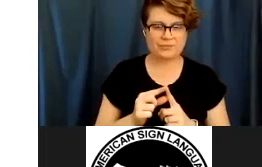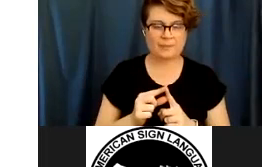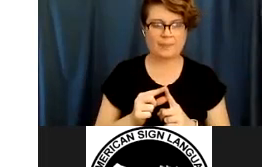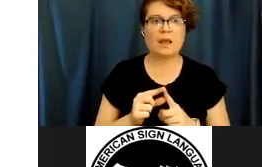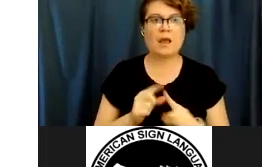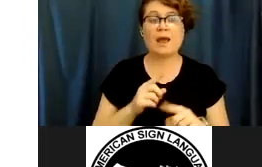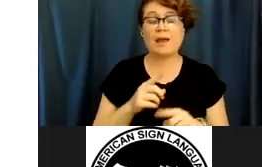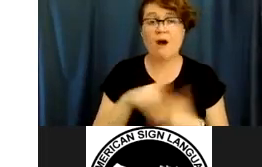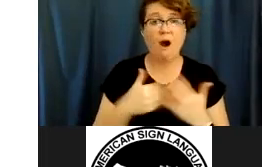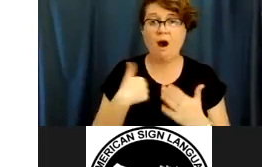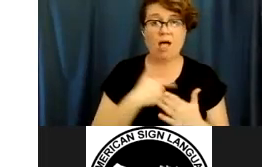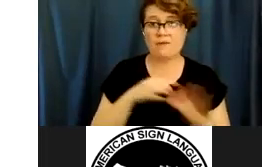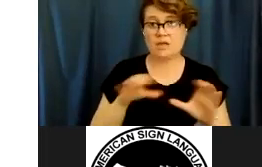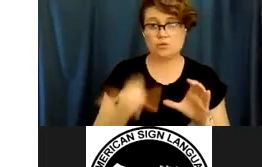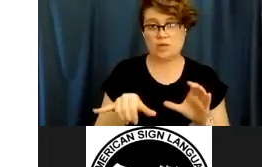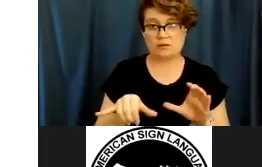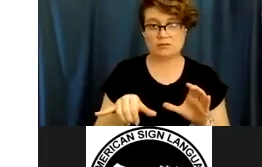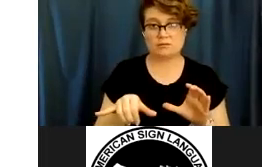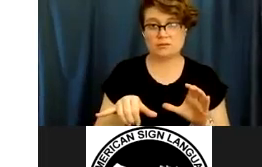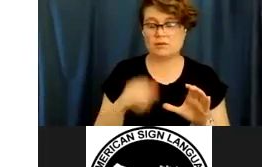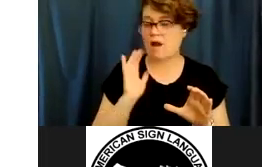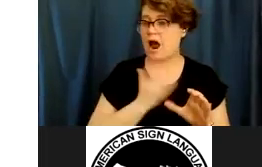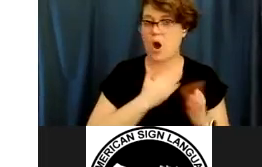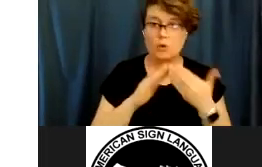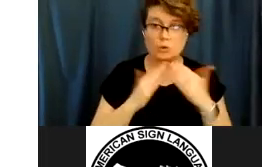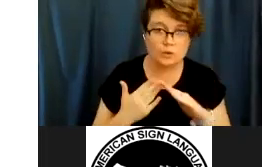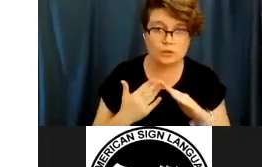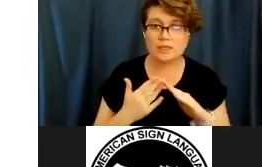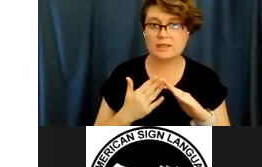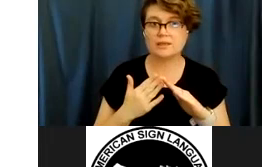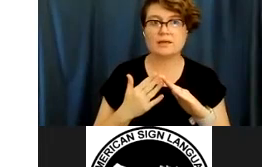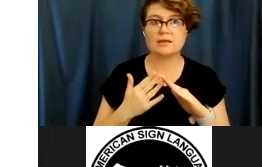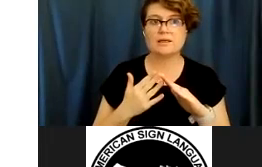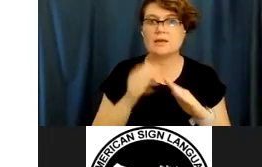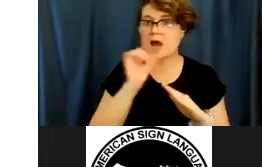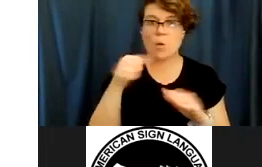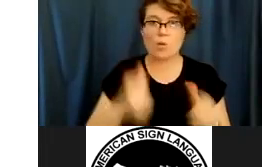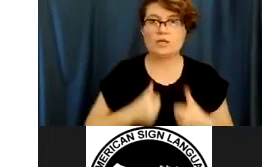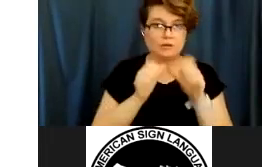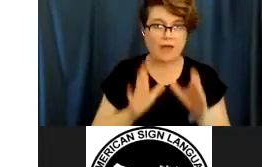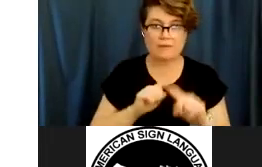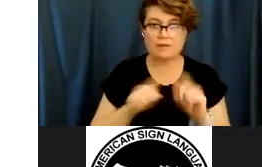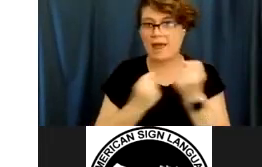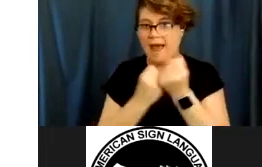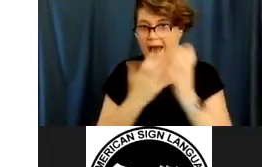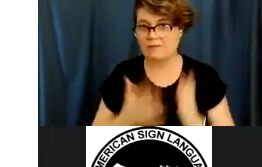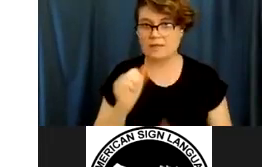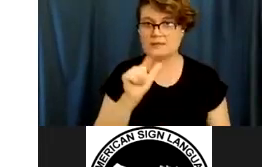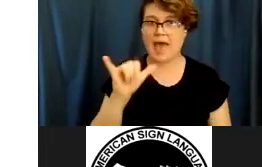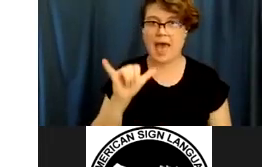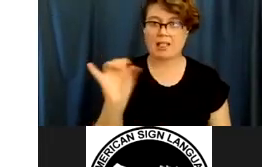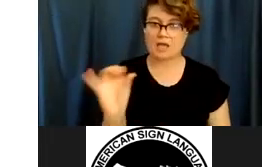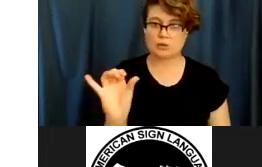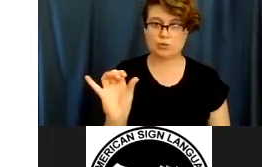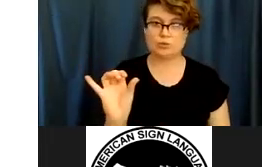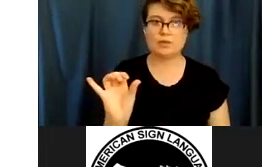doing it as a whole, as a community, not just survivors, advocates and allies are as well. And here are